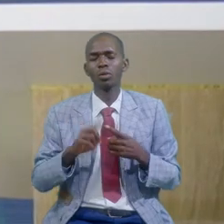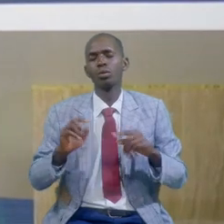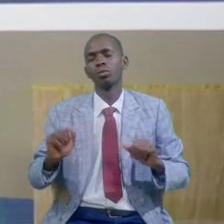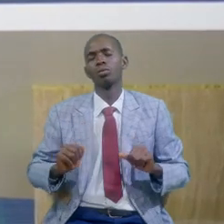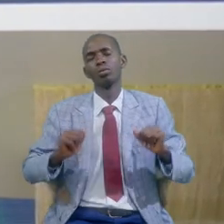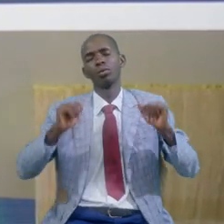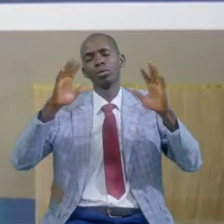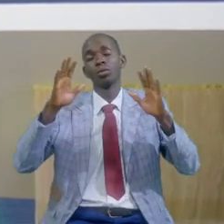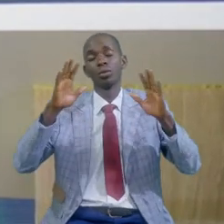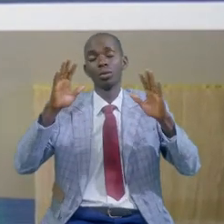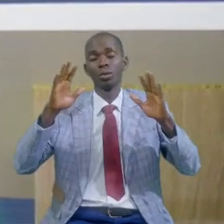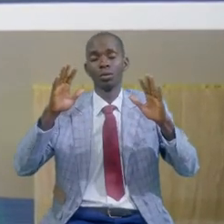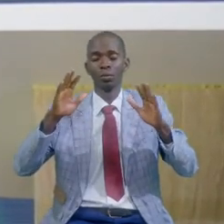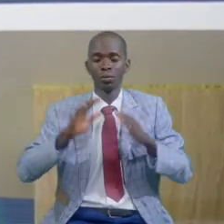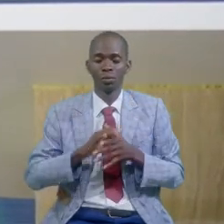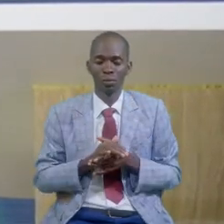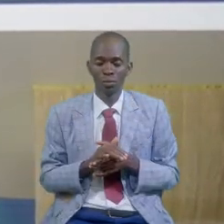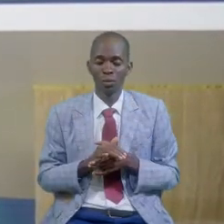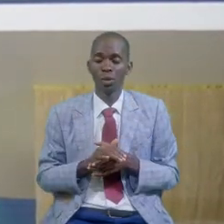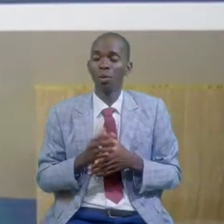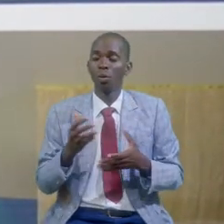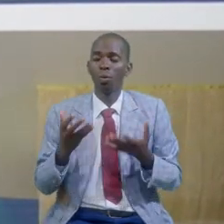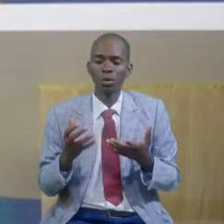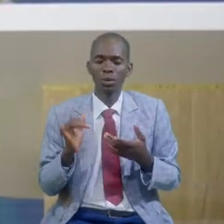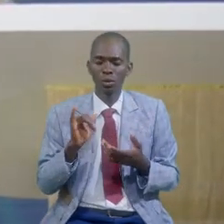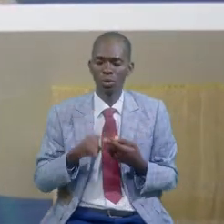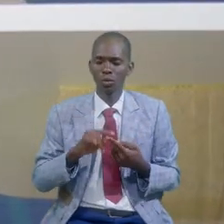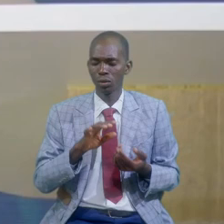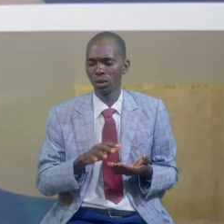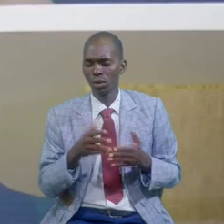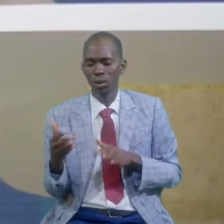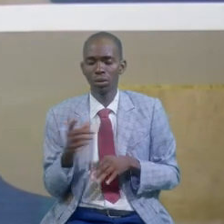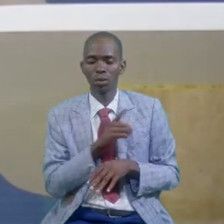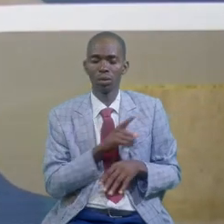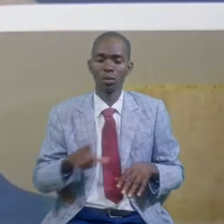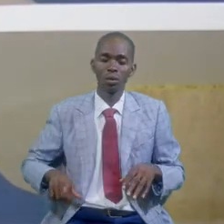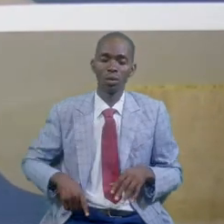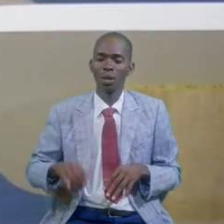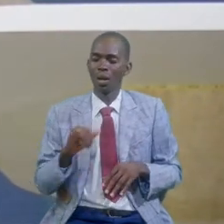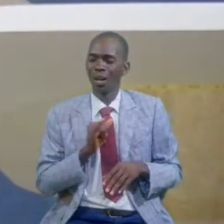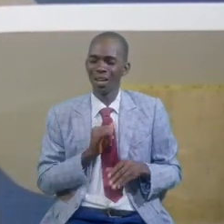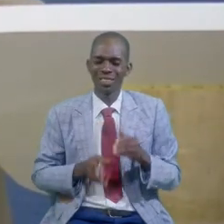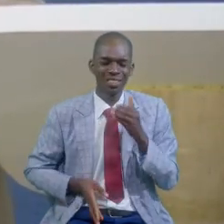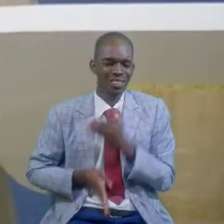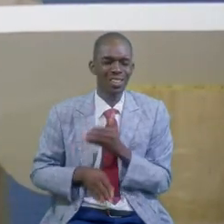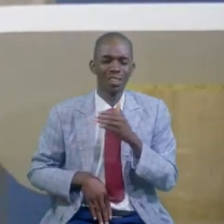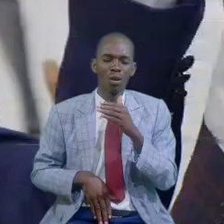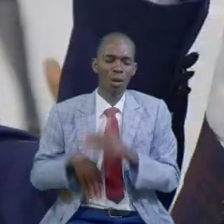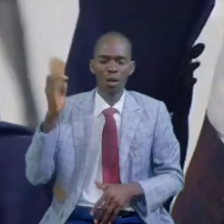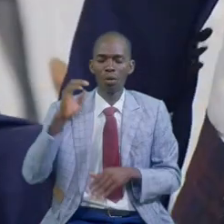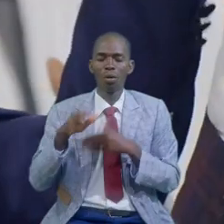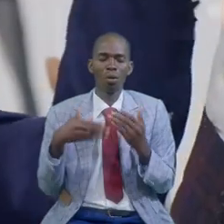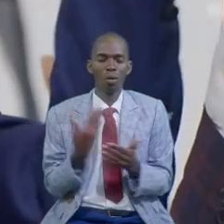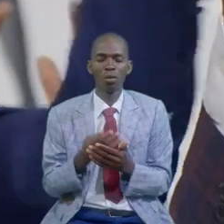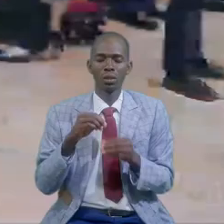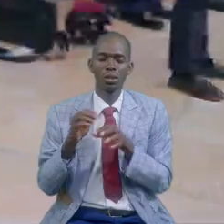of suicide, wanting to die, Lord, I cast them out in